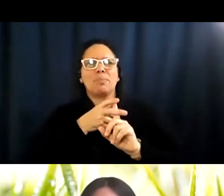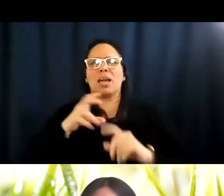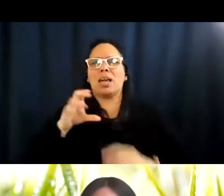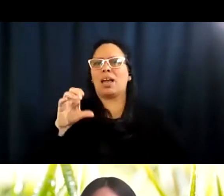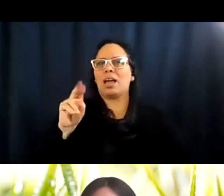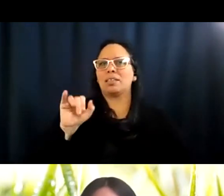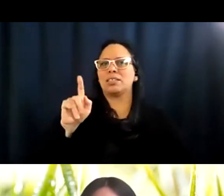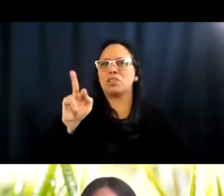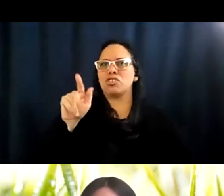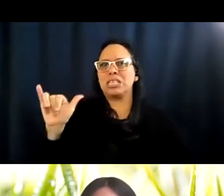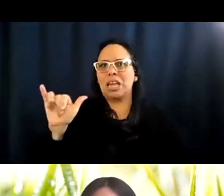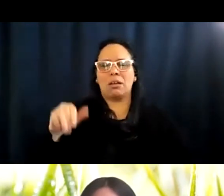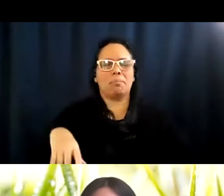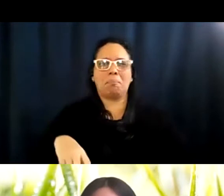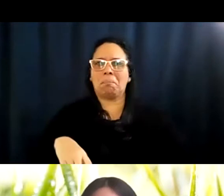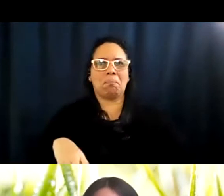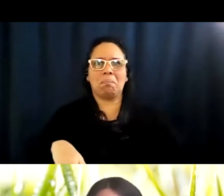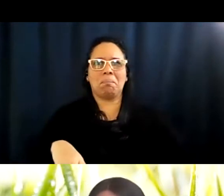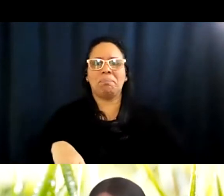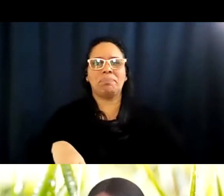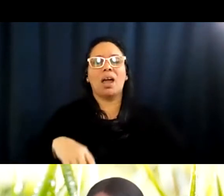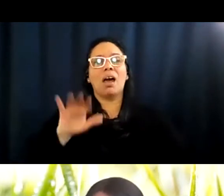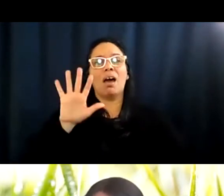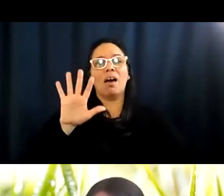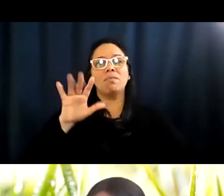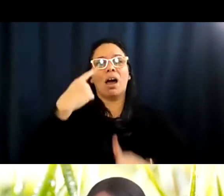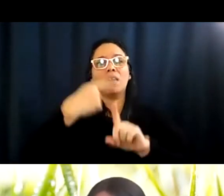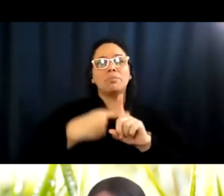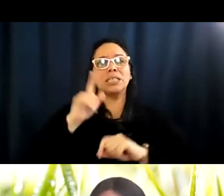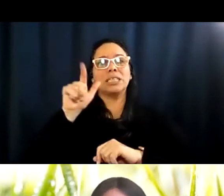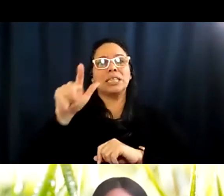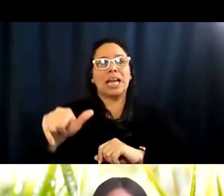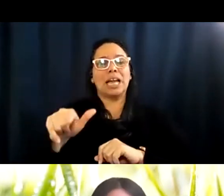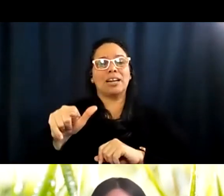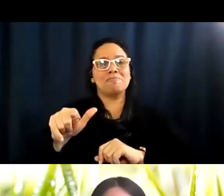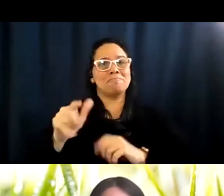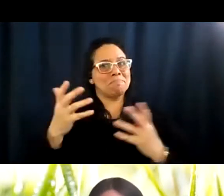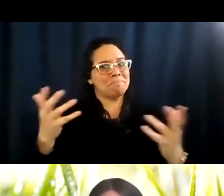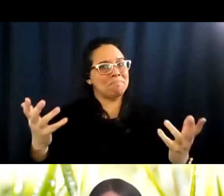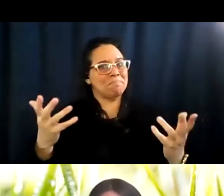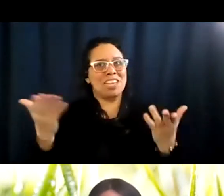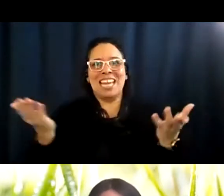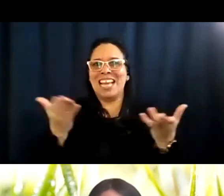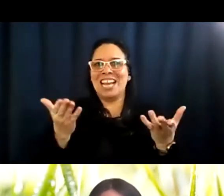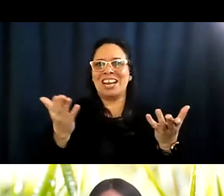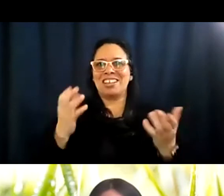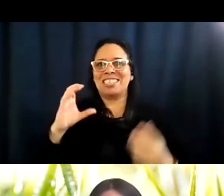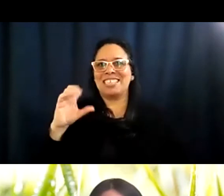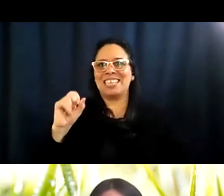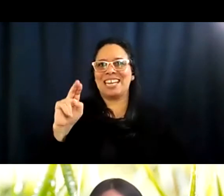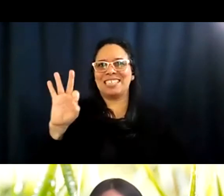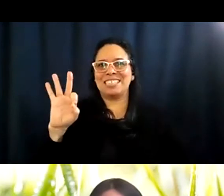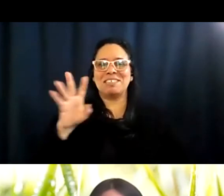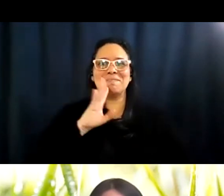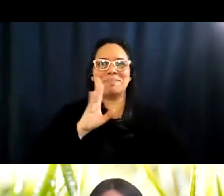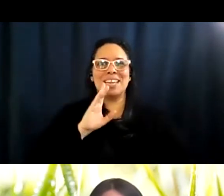Not 5 months after being acquitted, Ms. Davis was here at CSUF speaking to us. The world